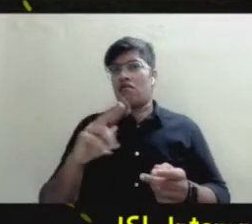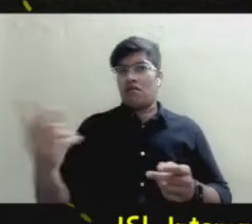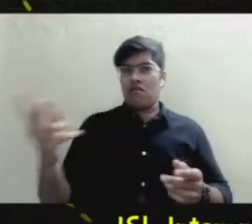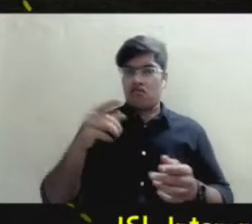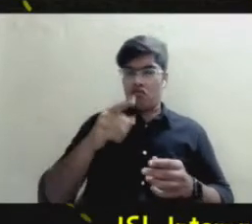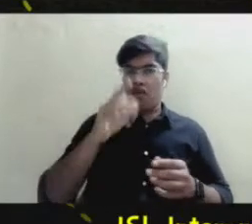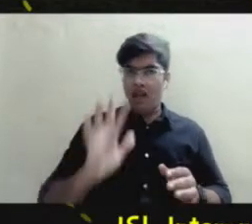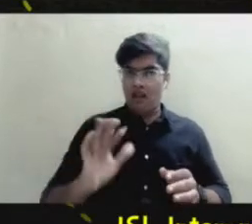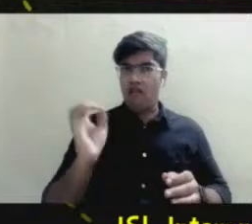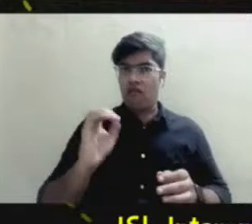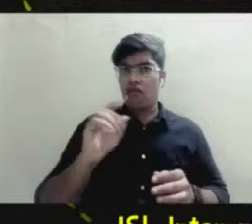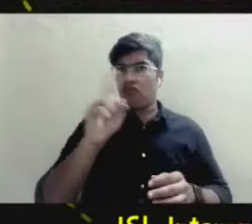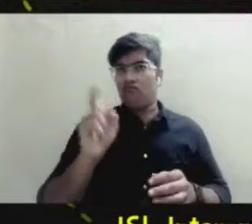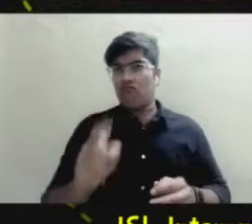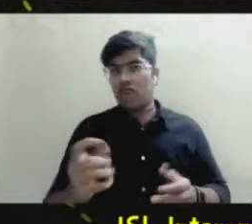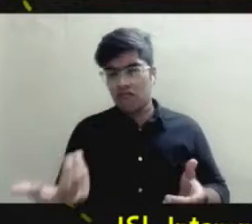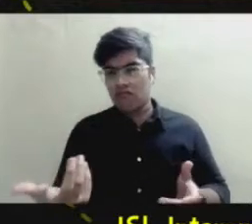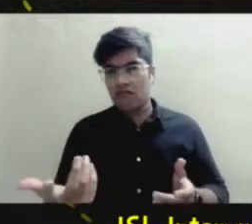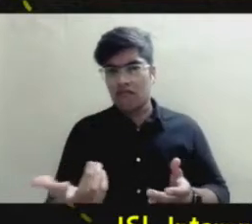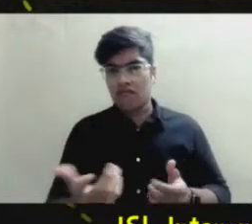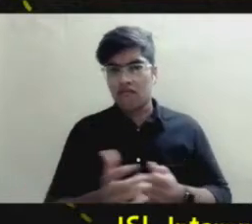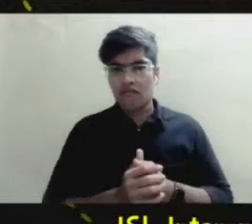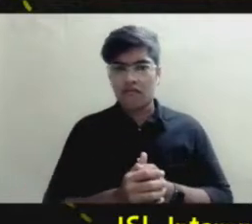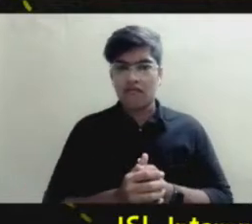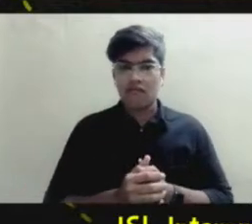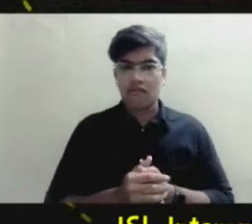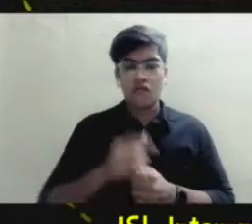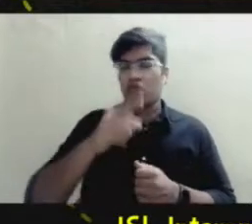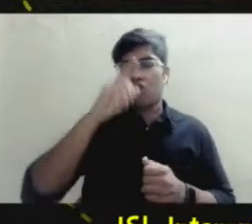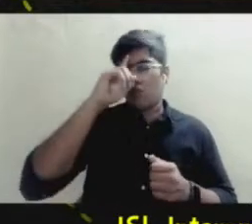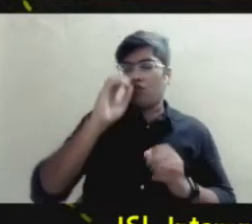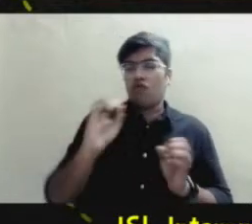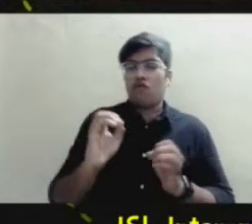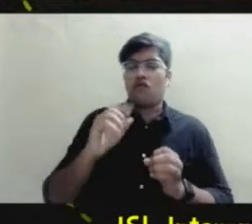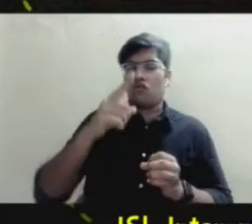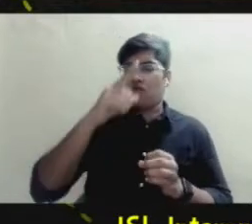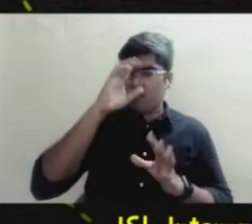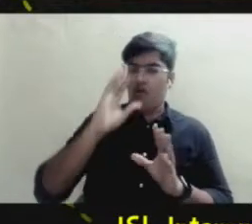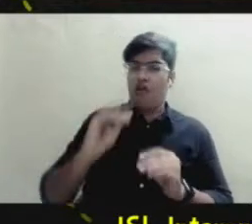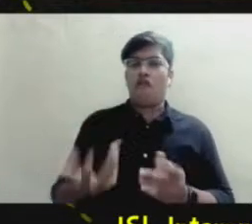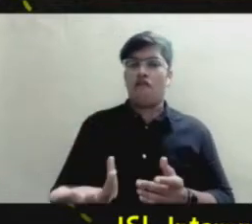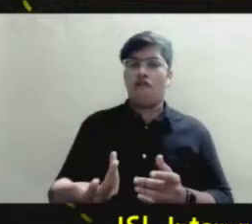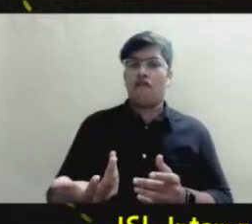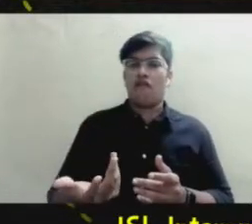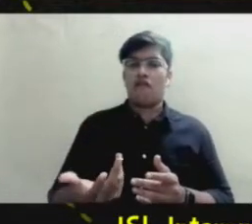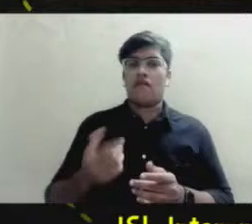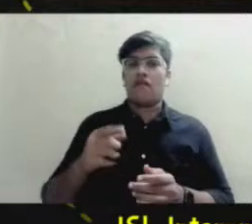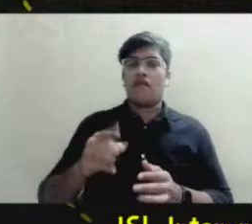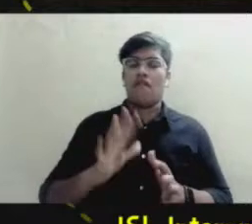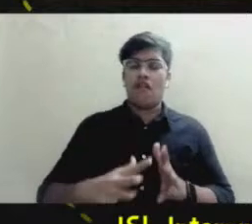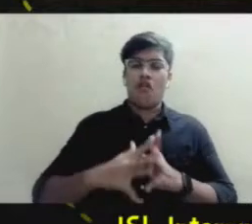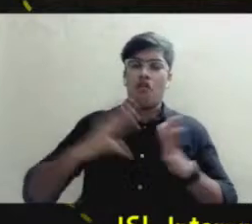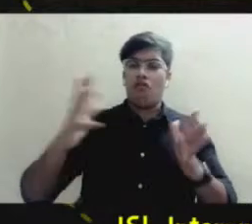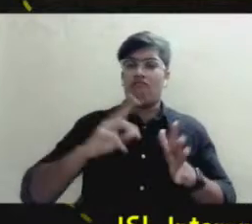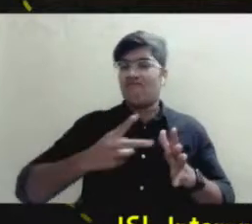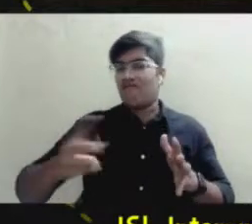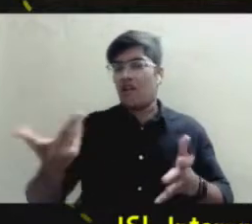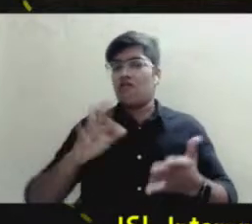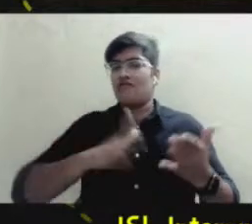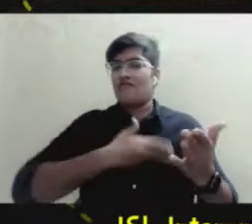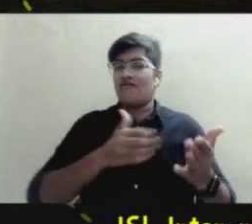going haywire, and you don't really care. And a lot of musical forms